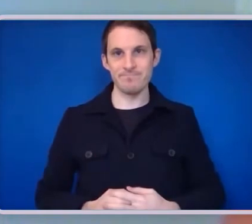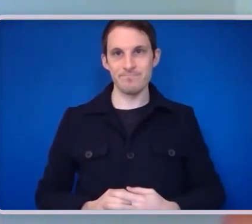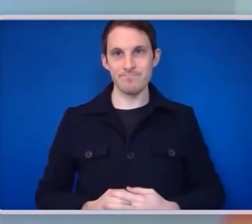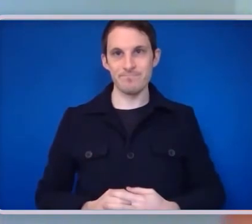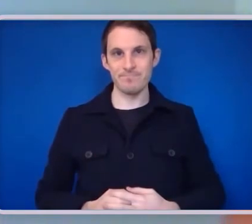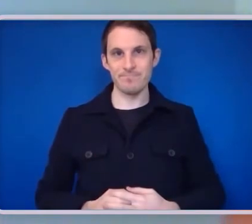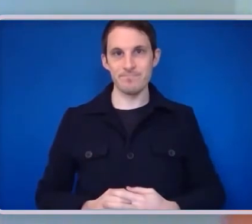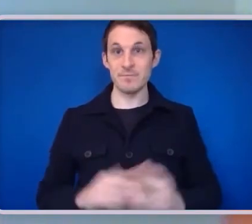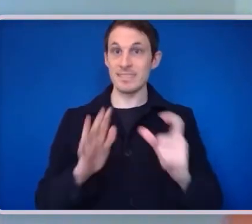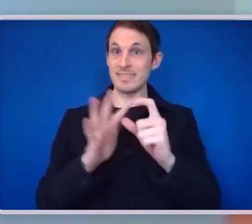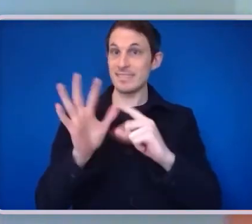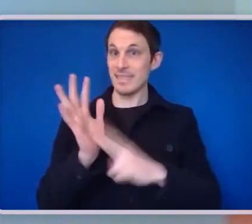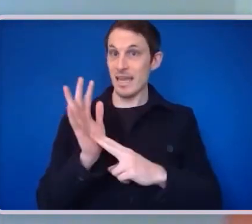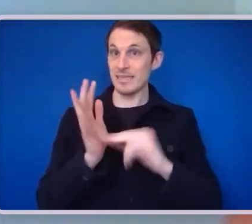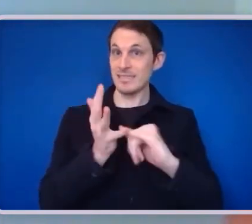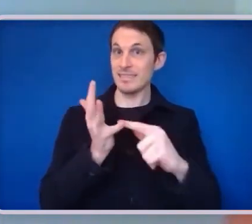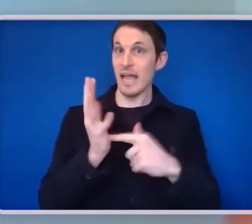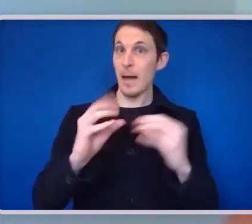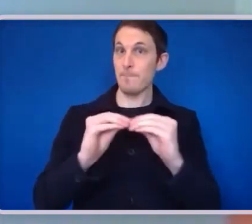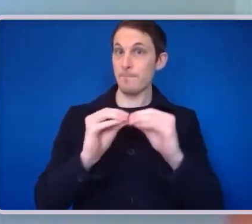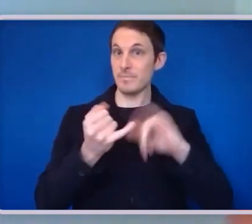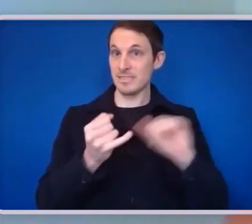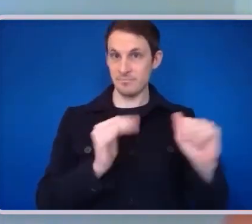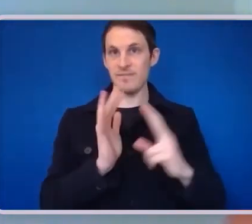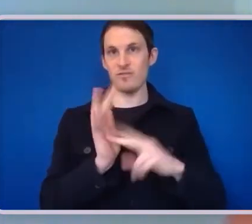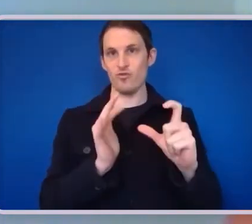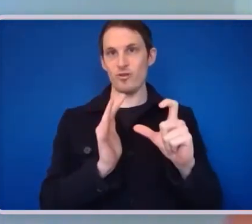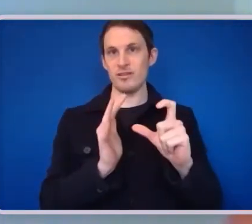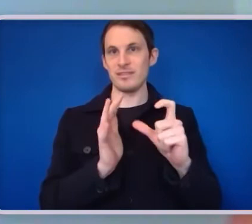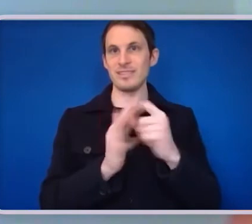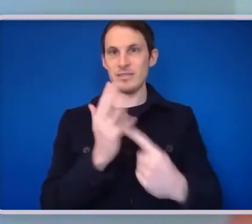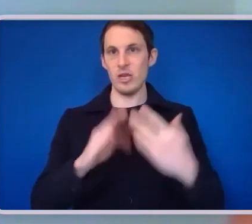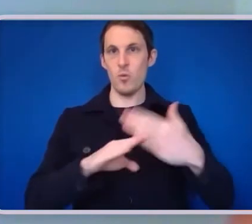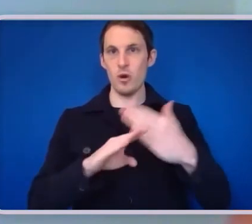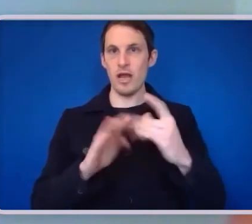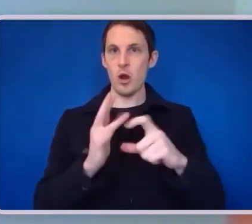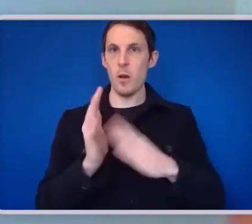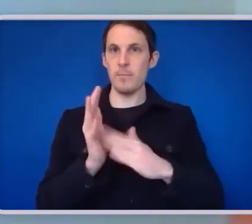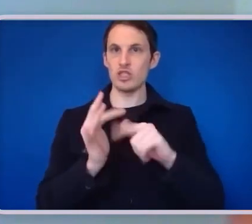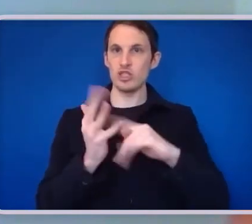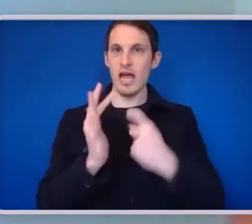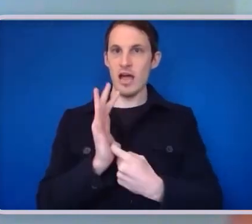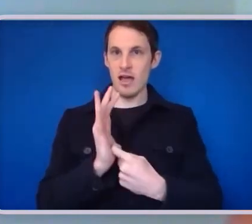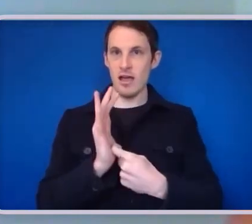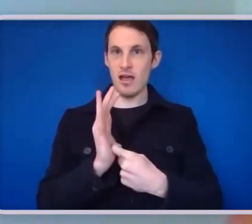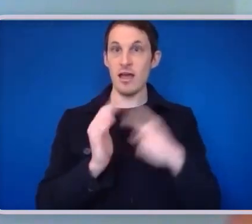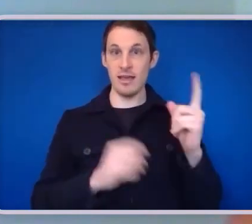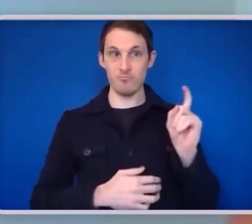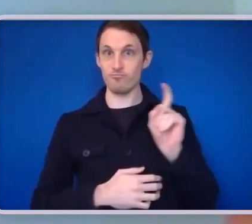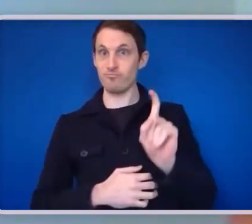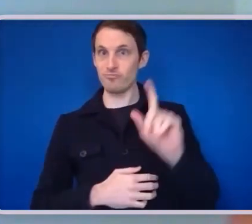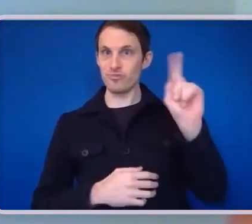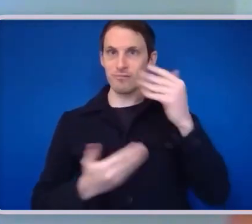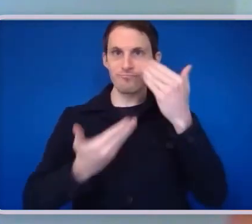Dan Stubbs is the Victorian Disability Worker Commissioner, and he joins us today to provide information about the new